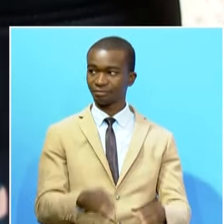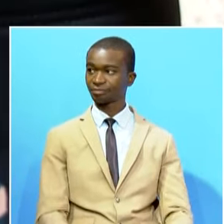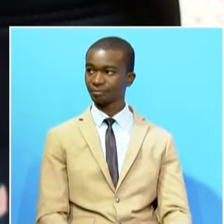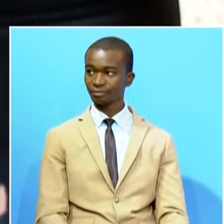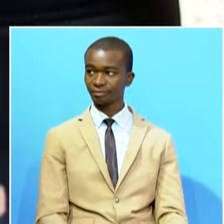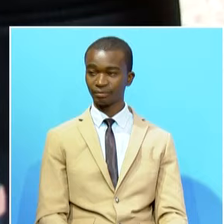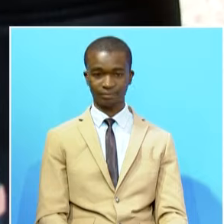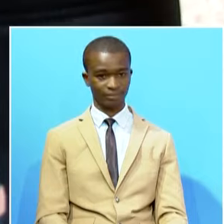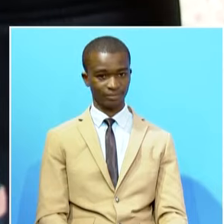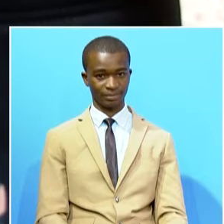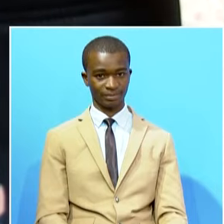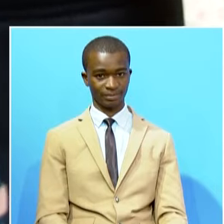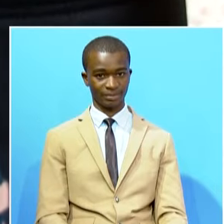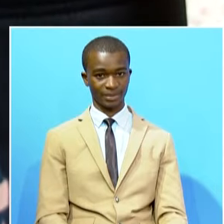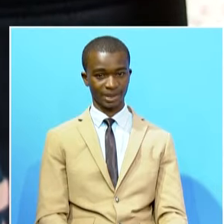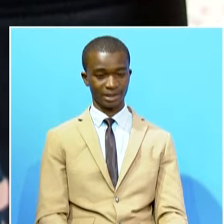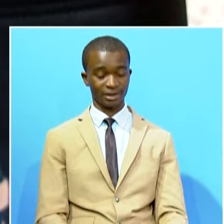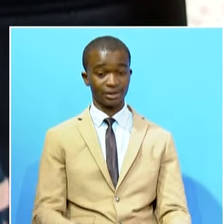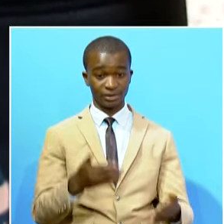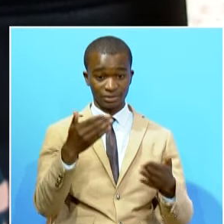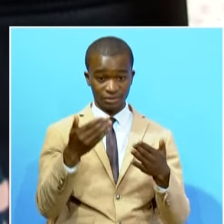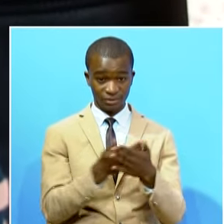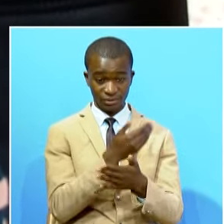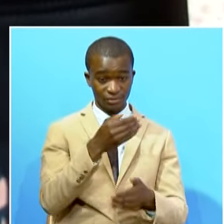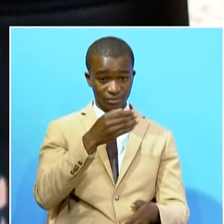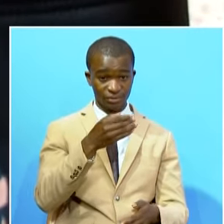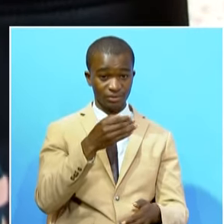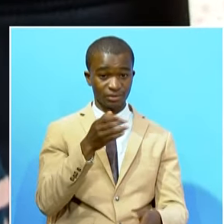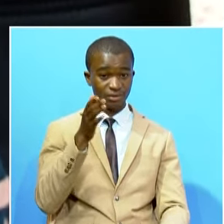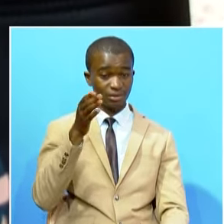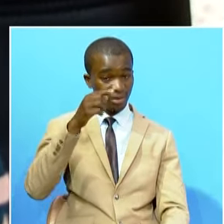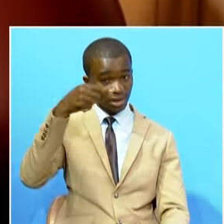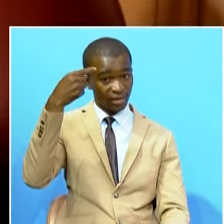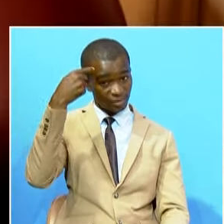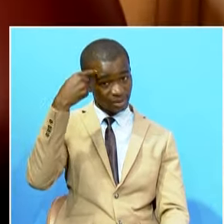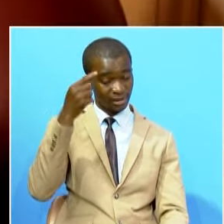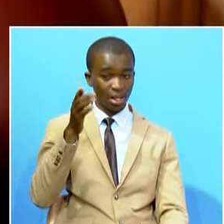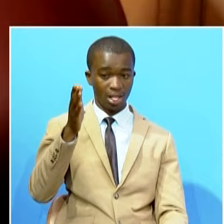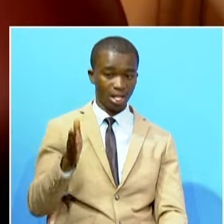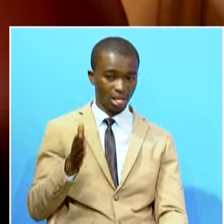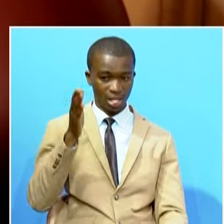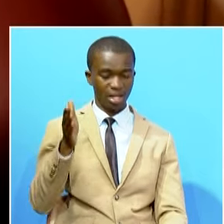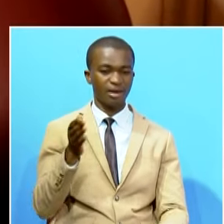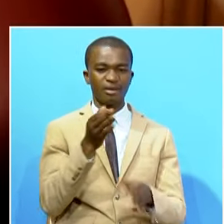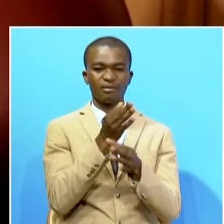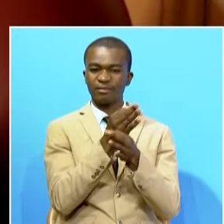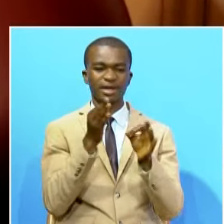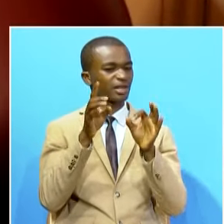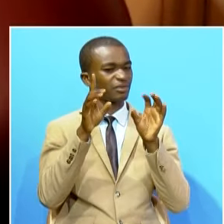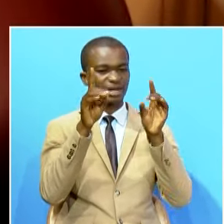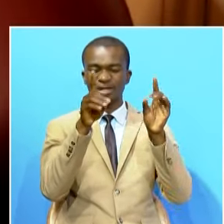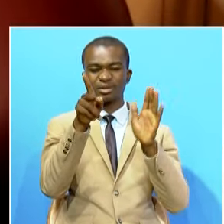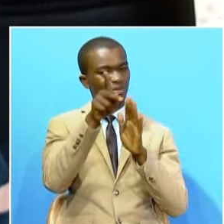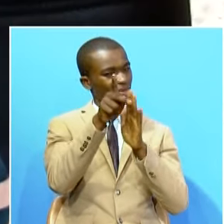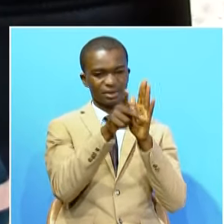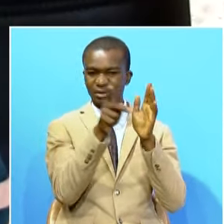Free education was achieved because the economy was performing and we were able to generate resources that would then pay